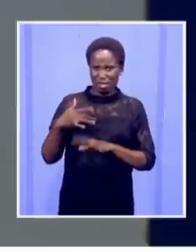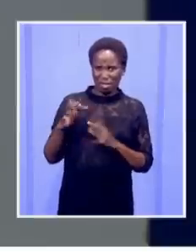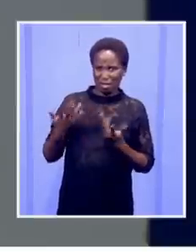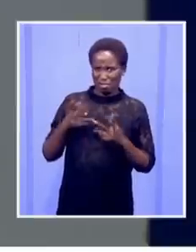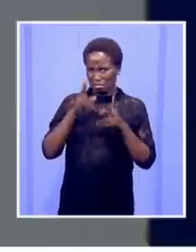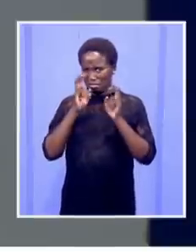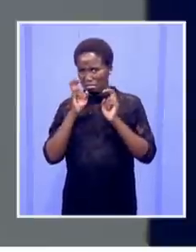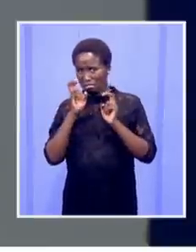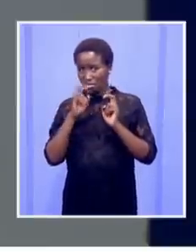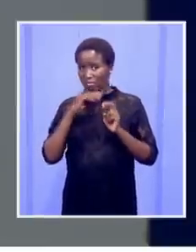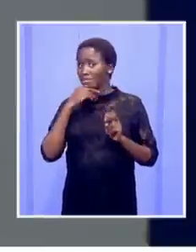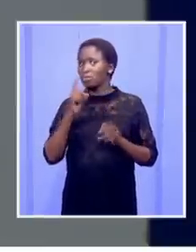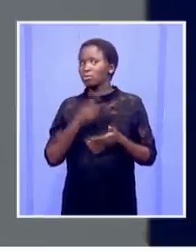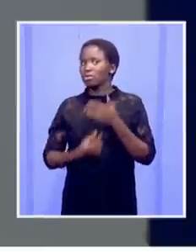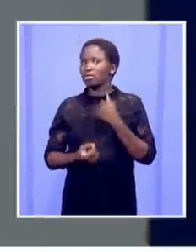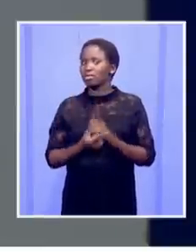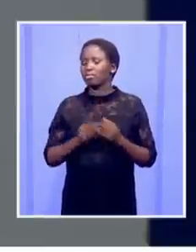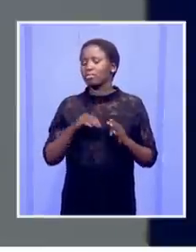happen next